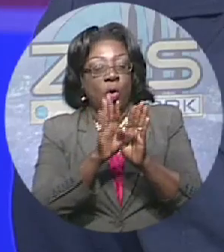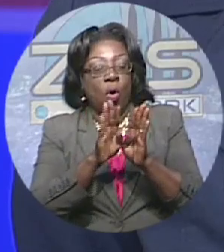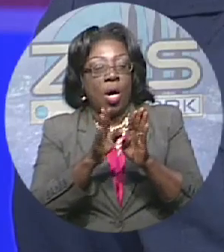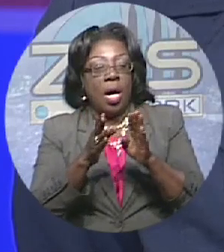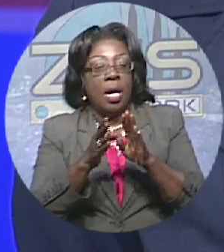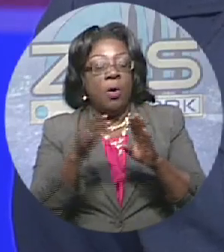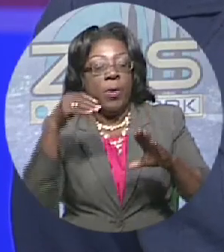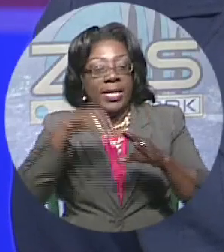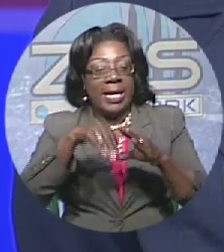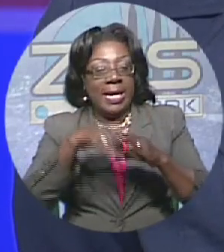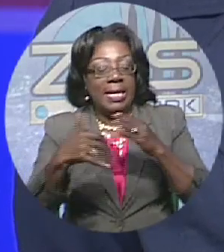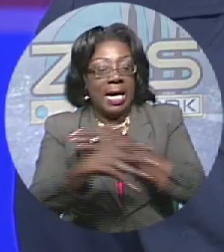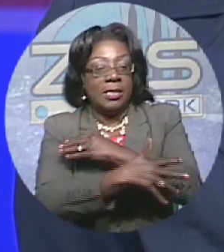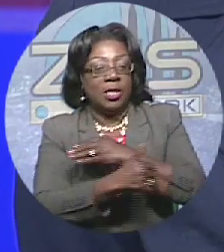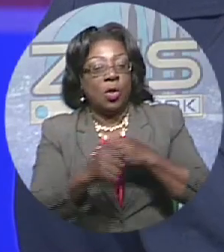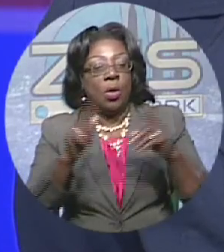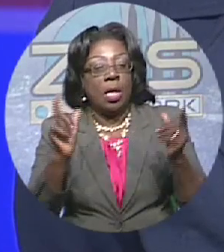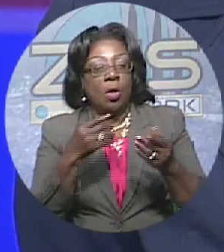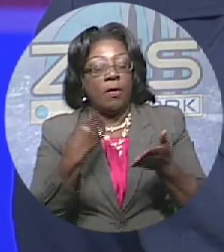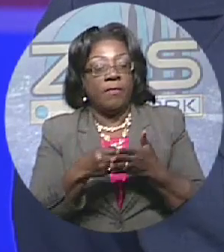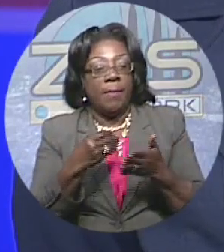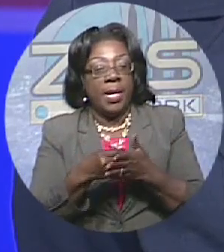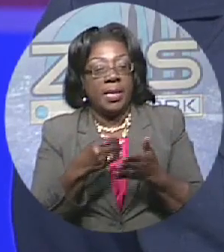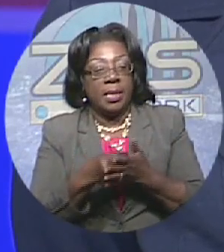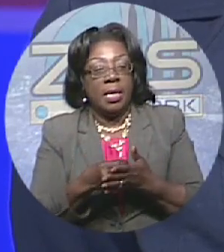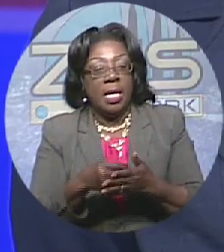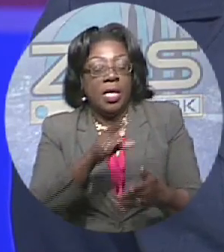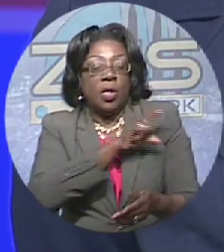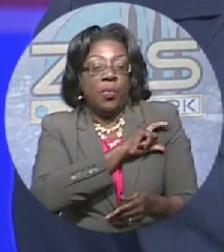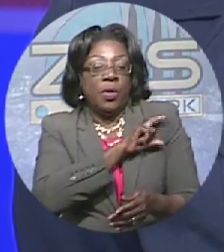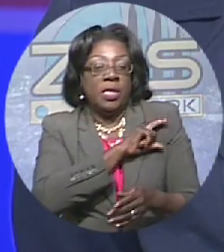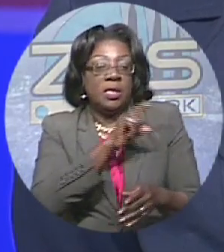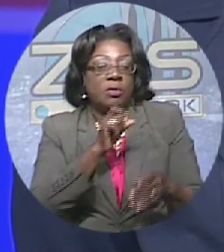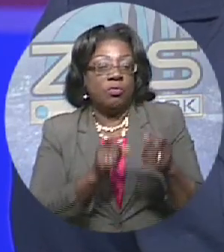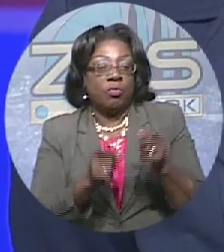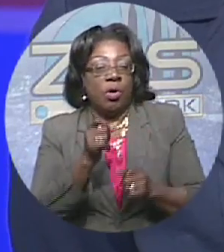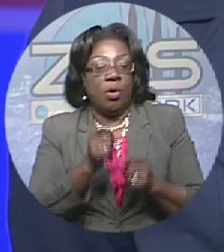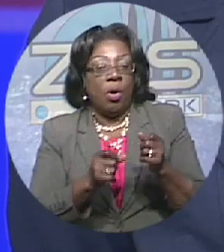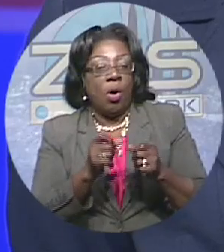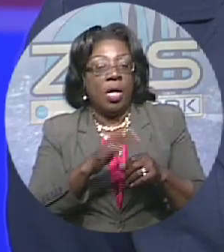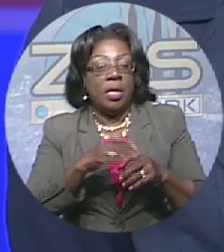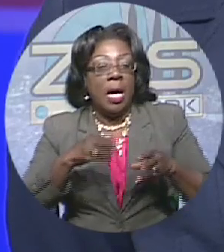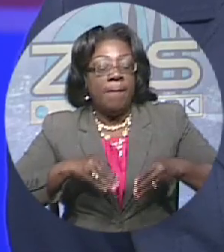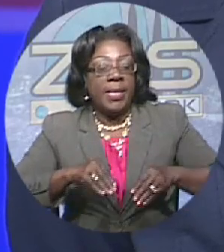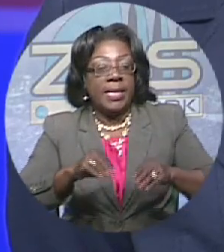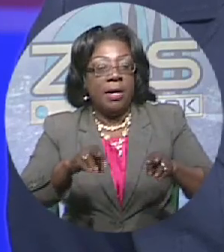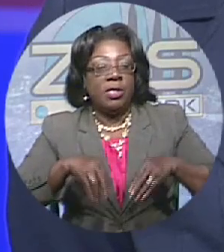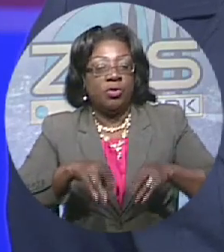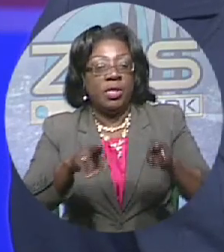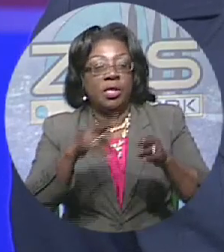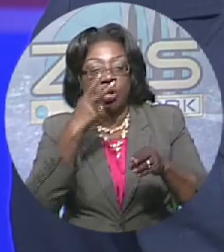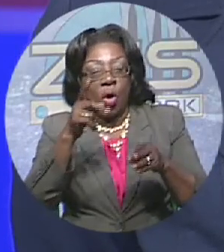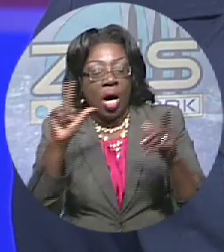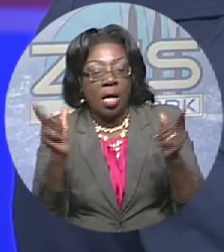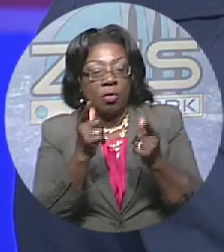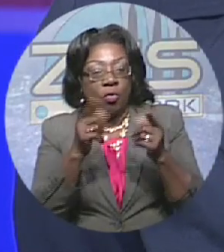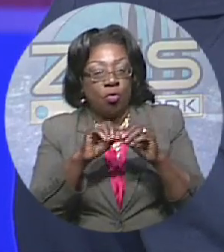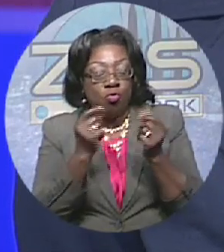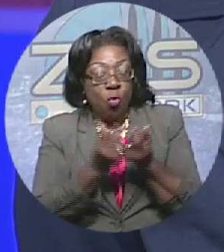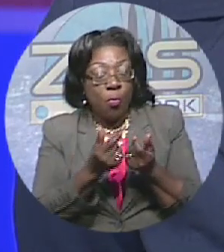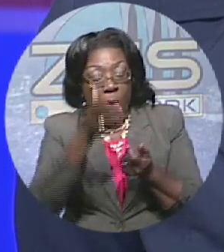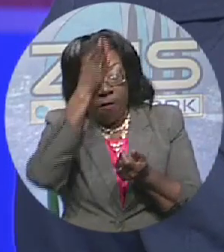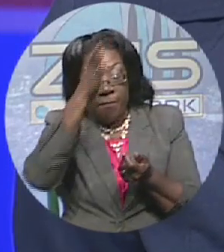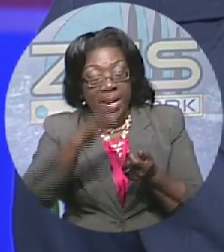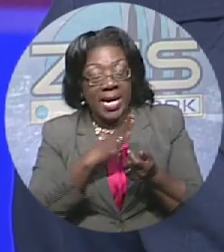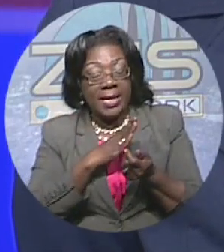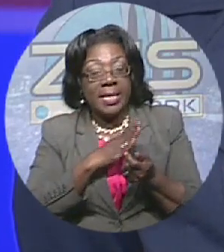cash. And early this morning, officers on patrol on Madeira Street saw a group of males standing behind a club. The males, on seeing the